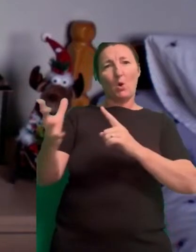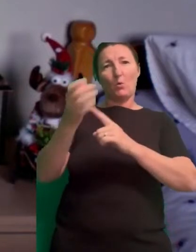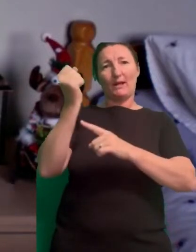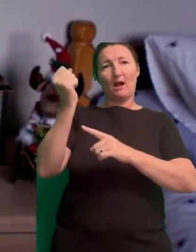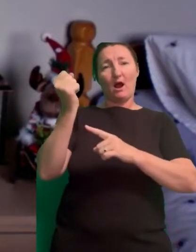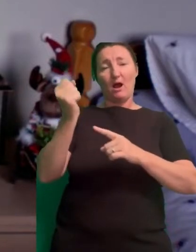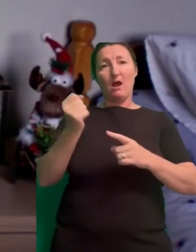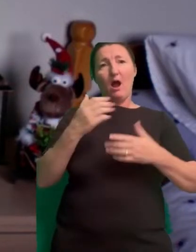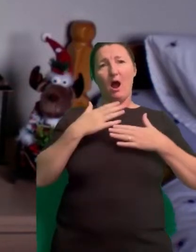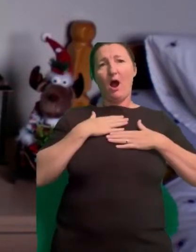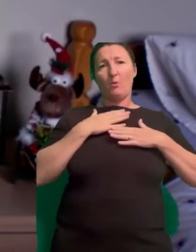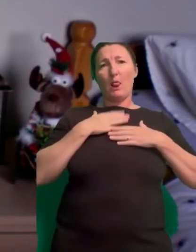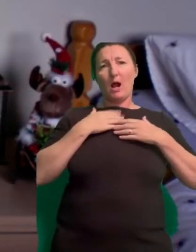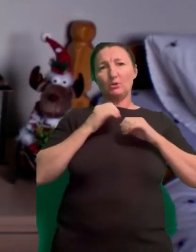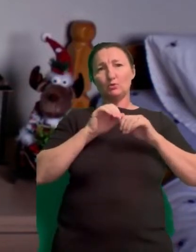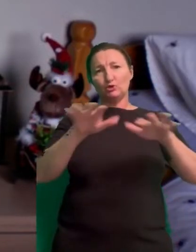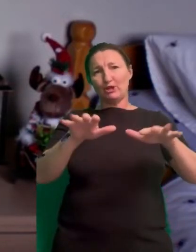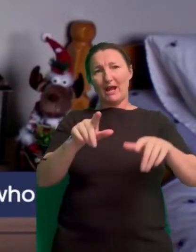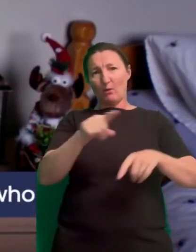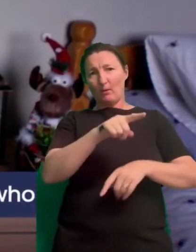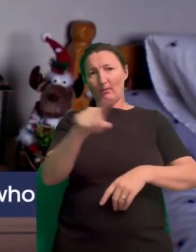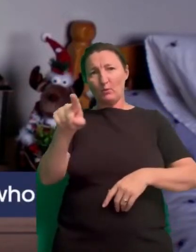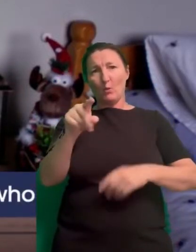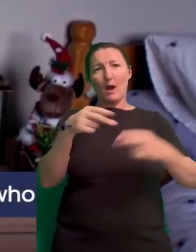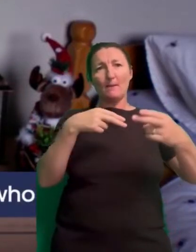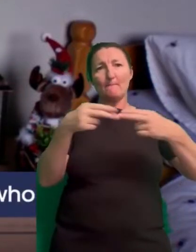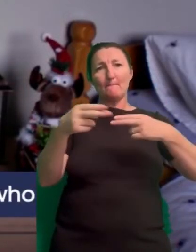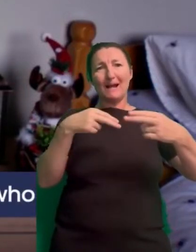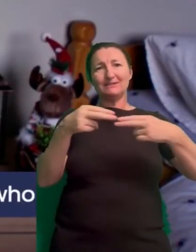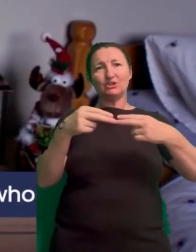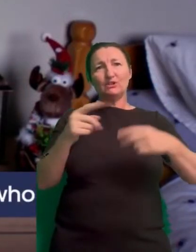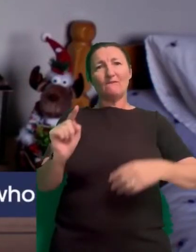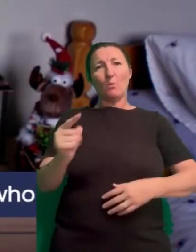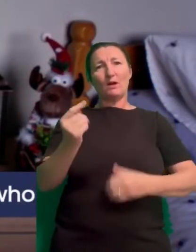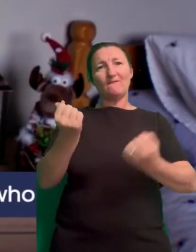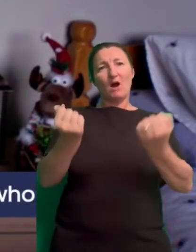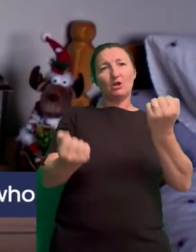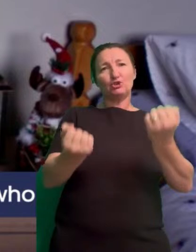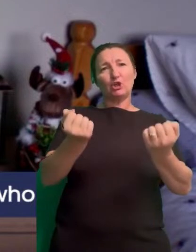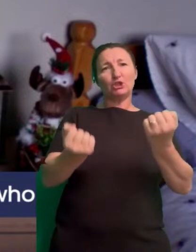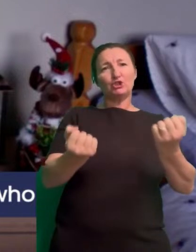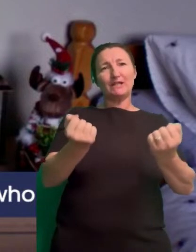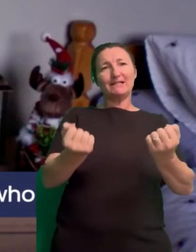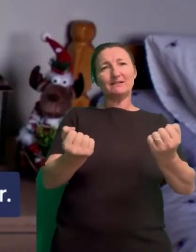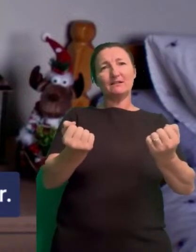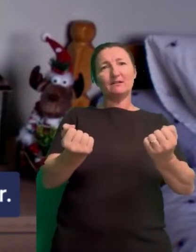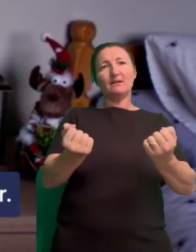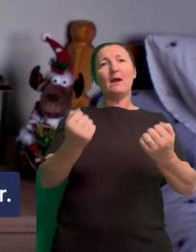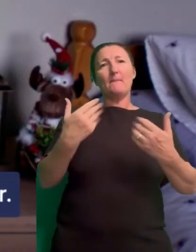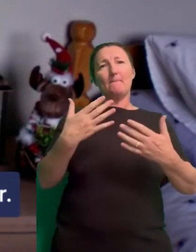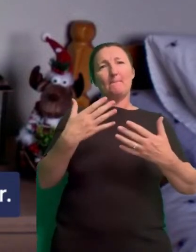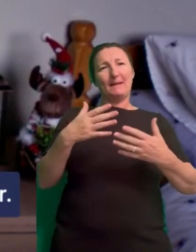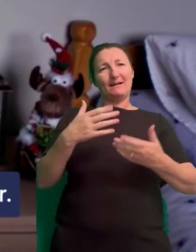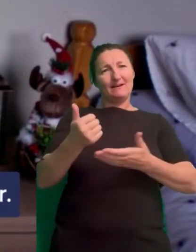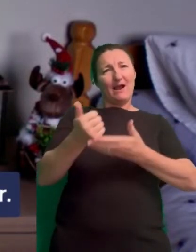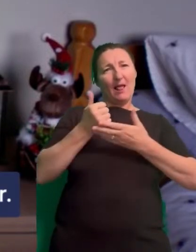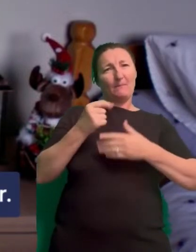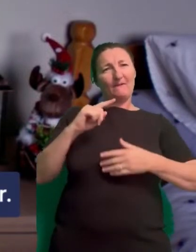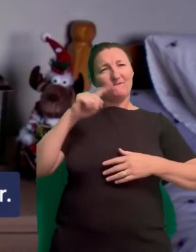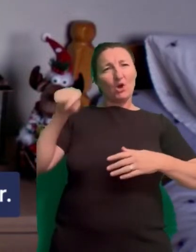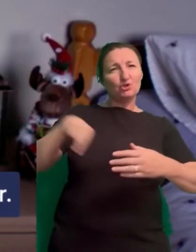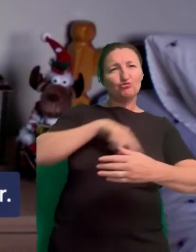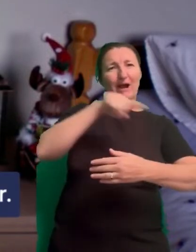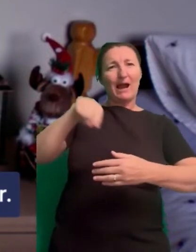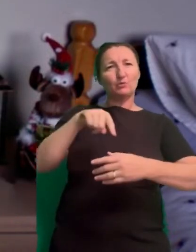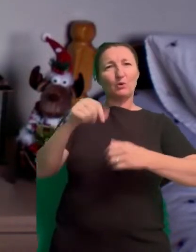winners, I would just like to share with you a very quick message from one of our wonderful judges who was supporting the first round